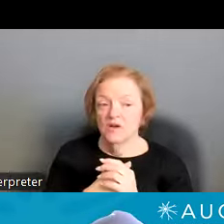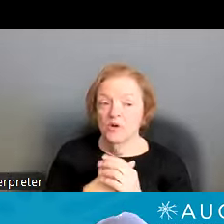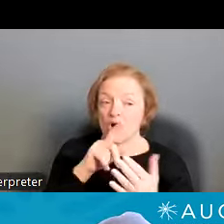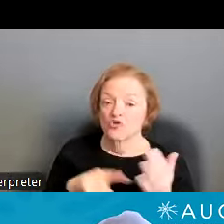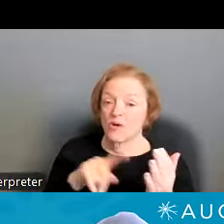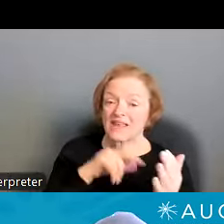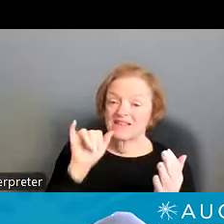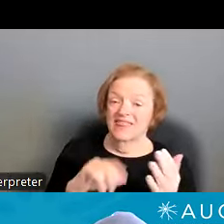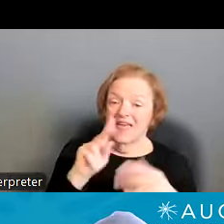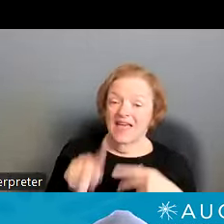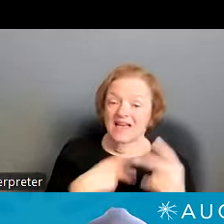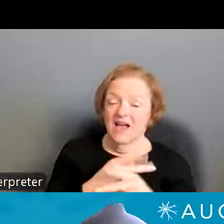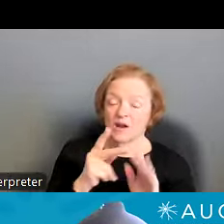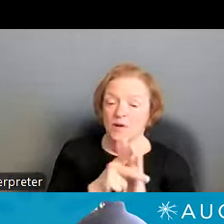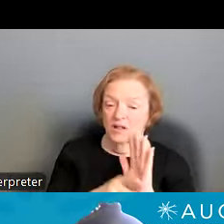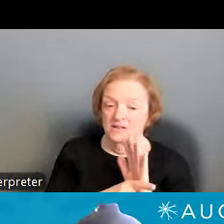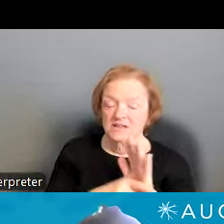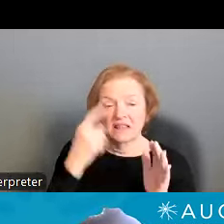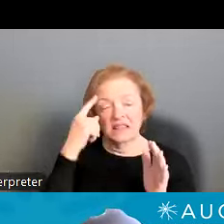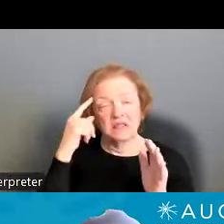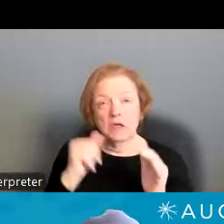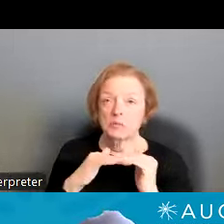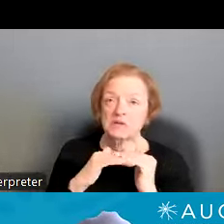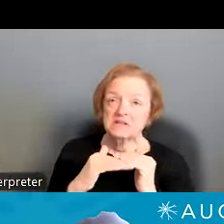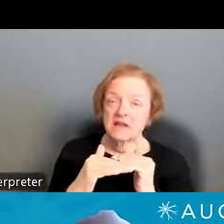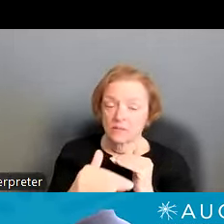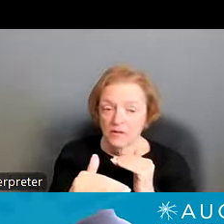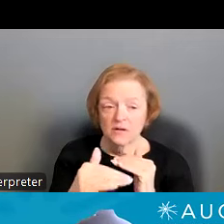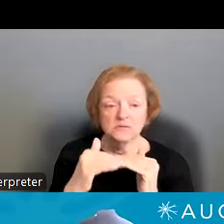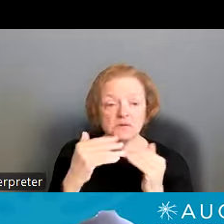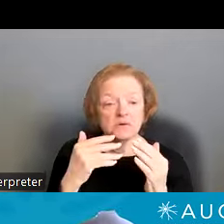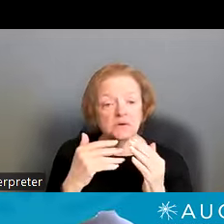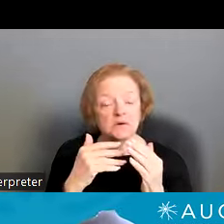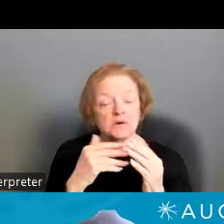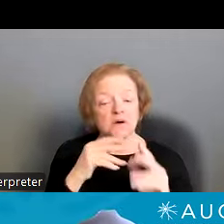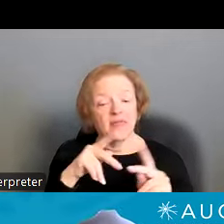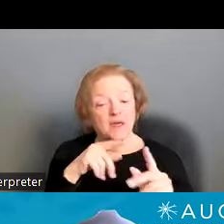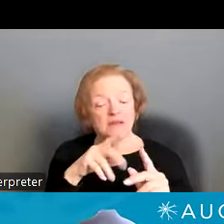say that this could destabilize tenants who are already quite vulnerable.